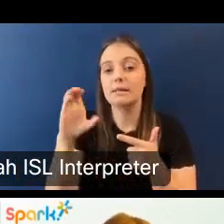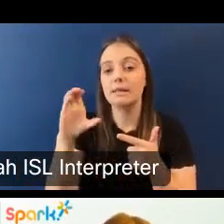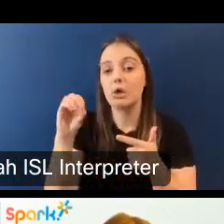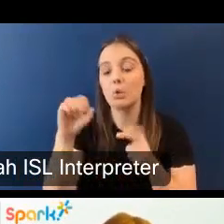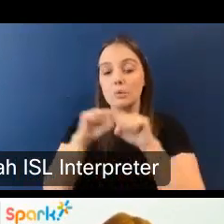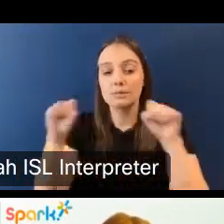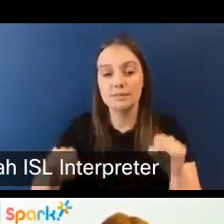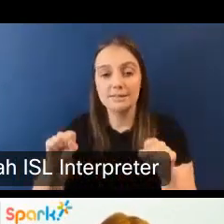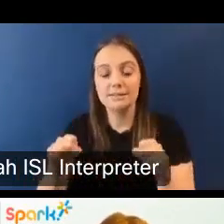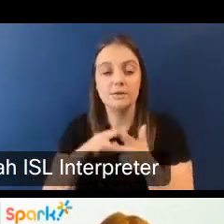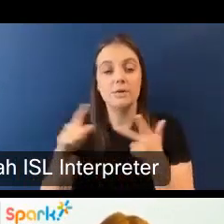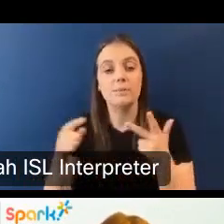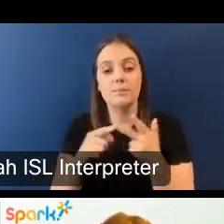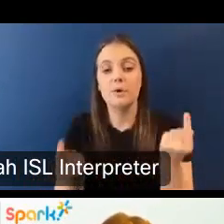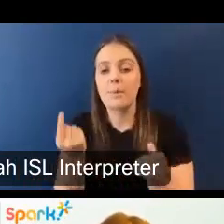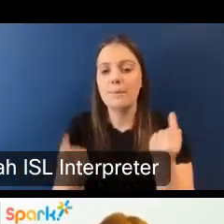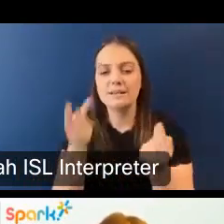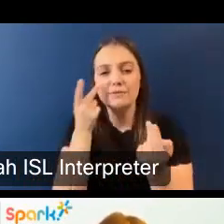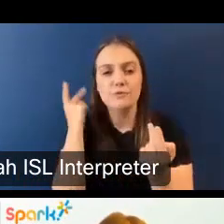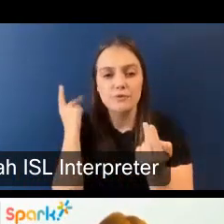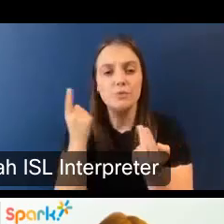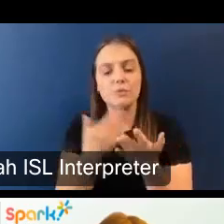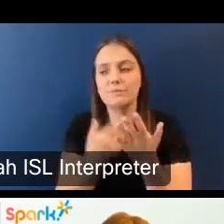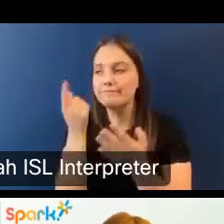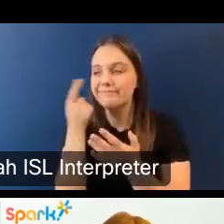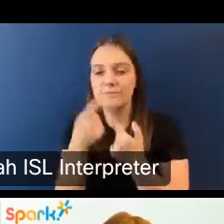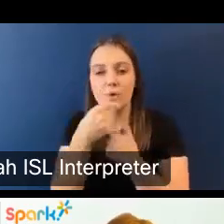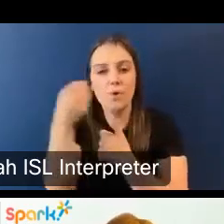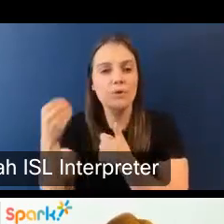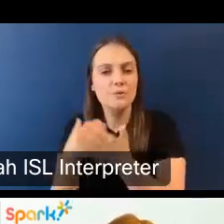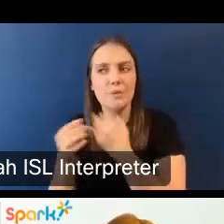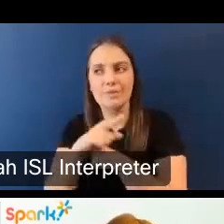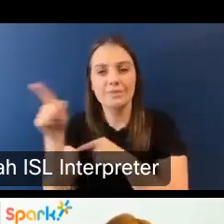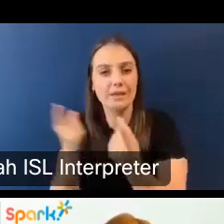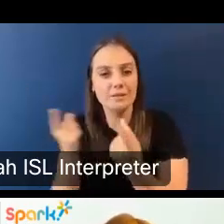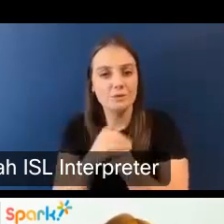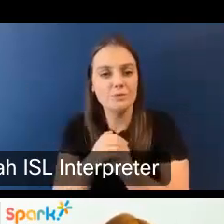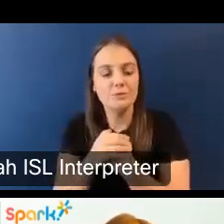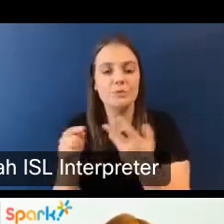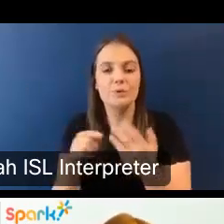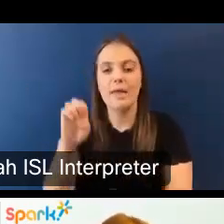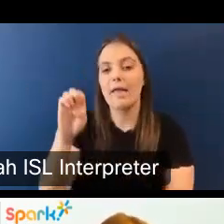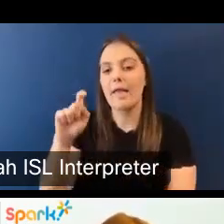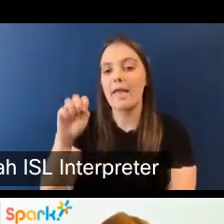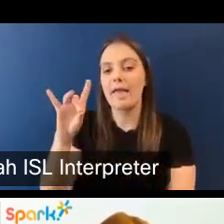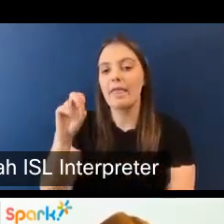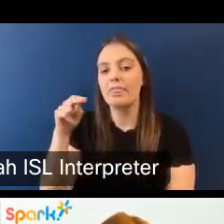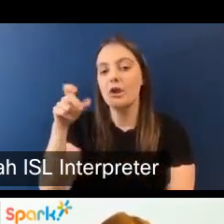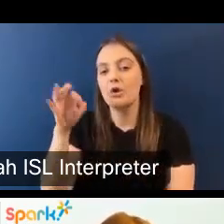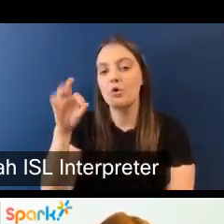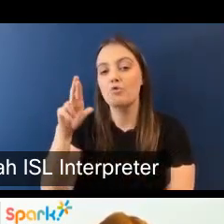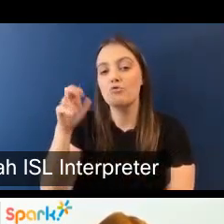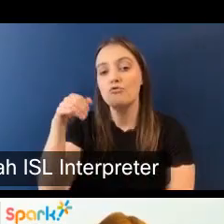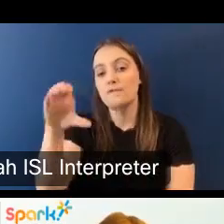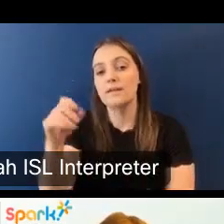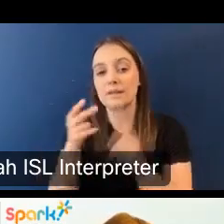what's happening out there, like what has been done. And then there's ethnographic interviews, and that would go for everyone involved